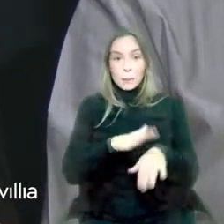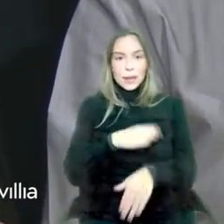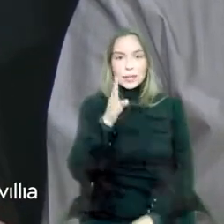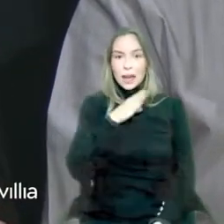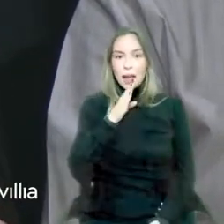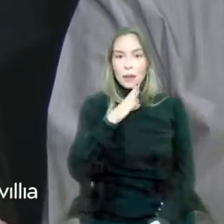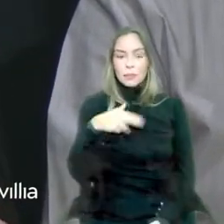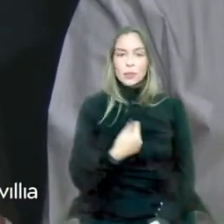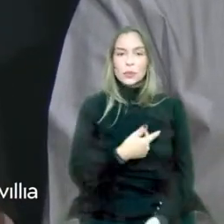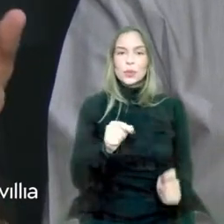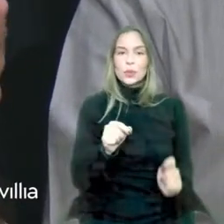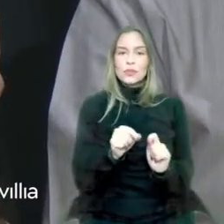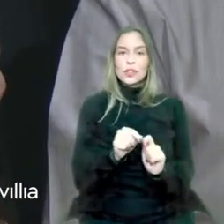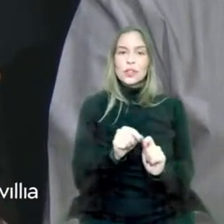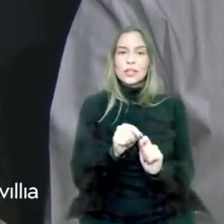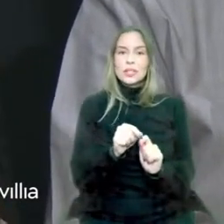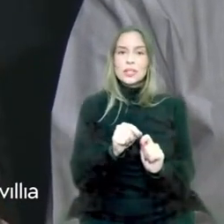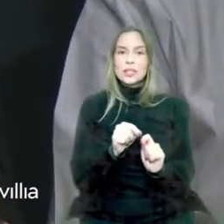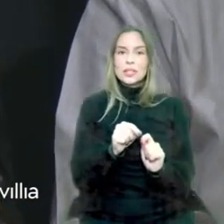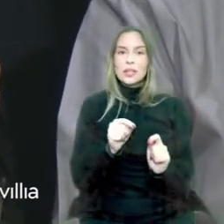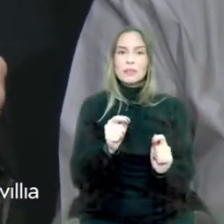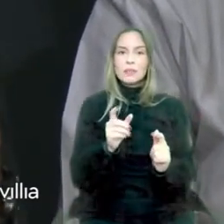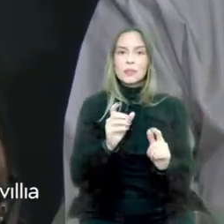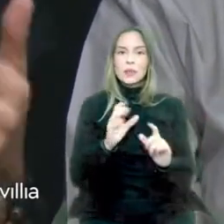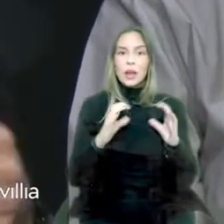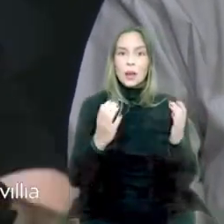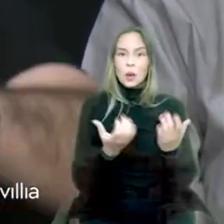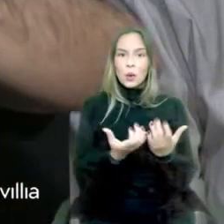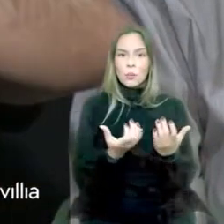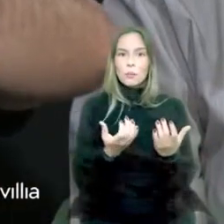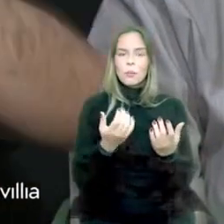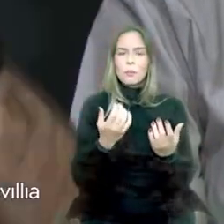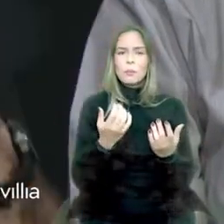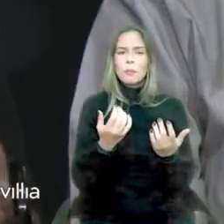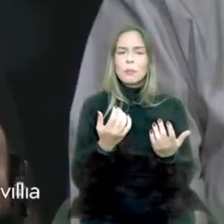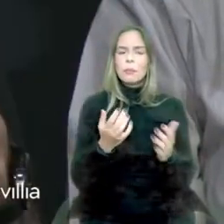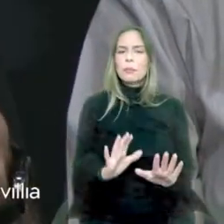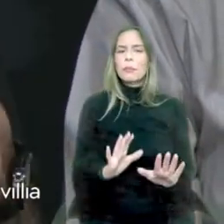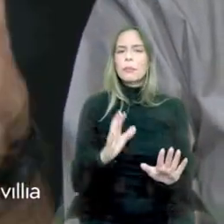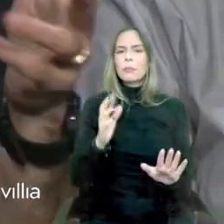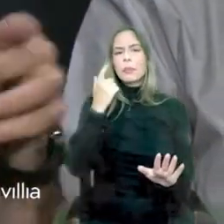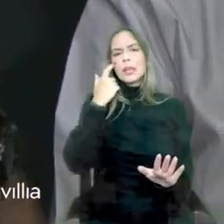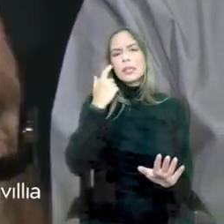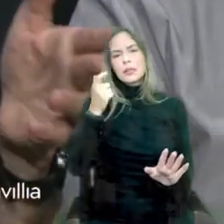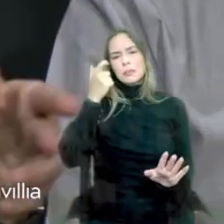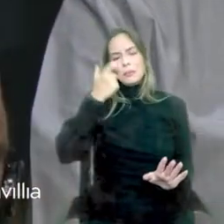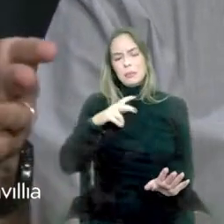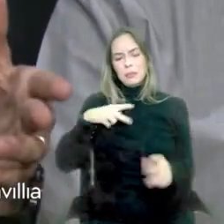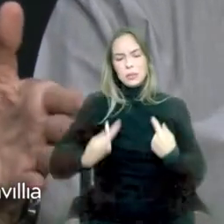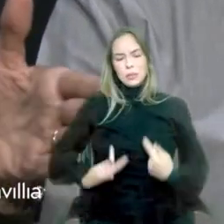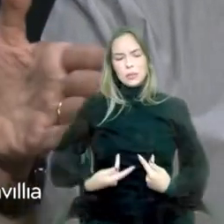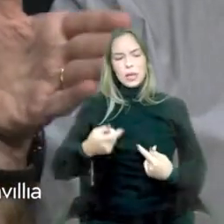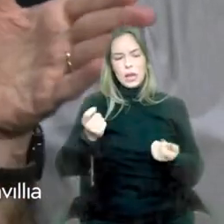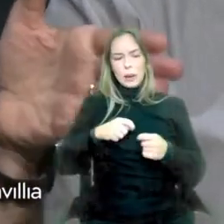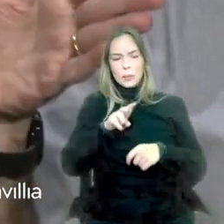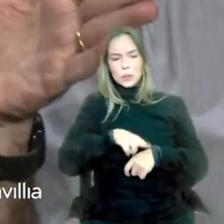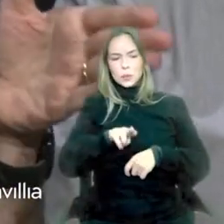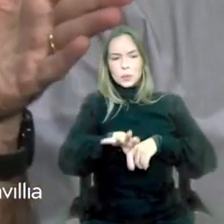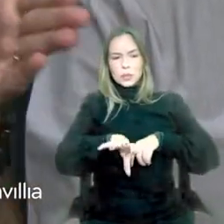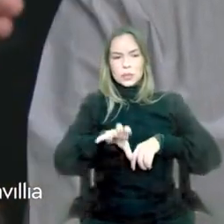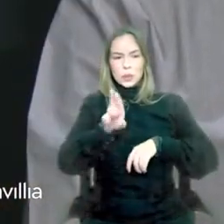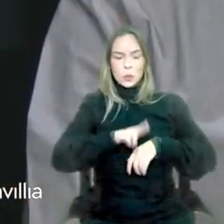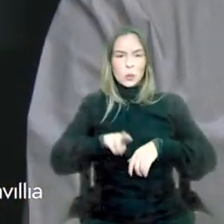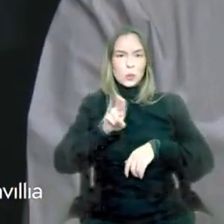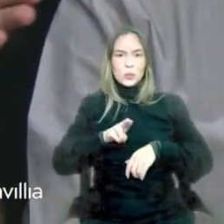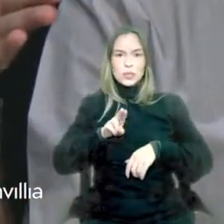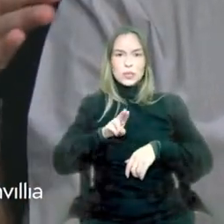corporations. So from a personal perspective, we have been capable of using wearables, Waze, whatever, right? But every